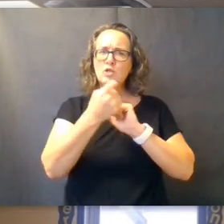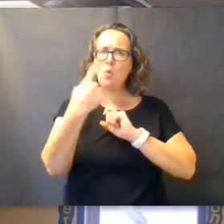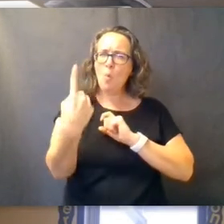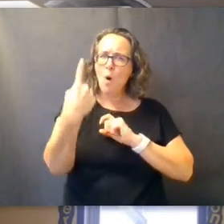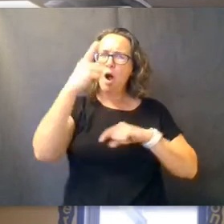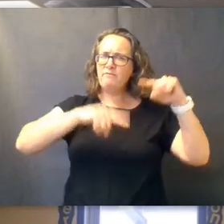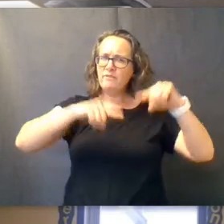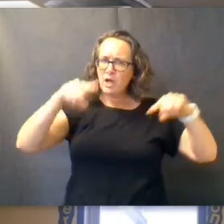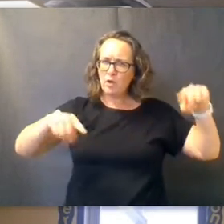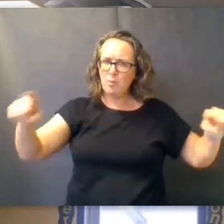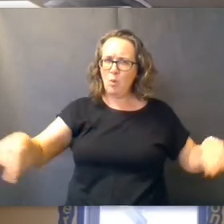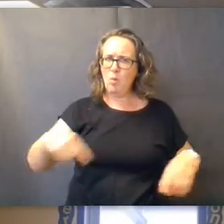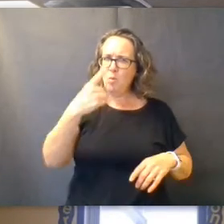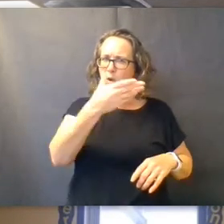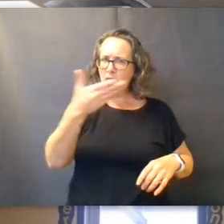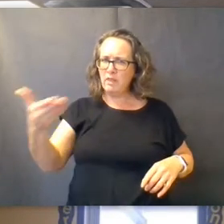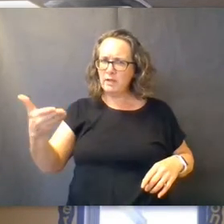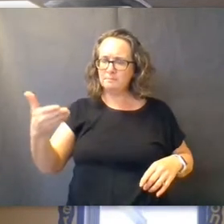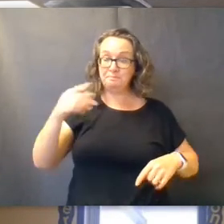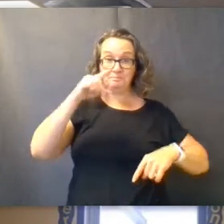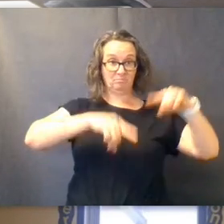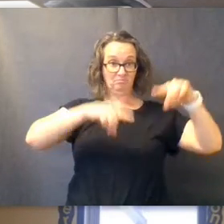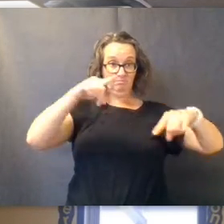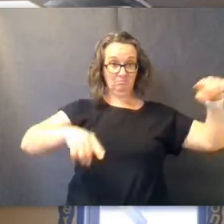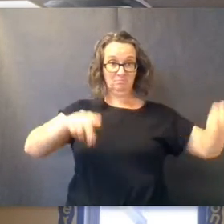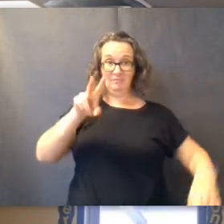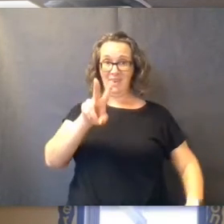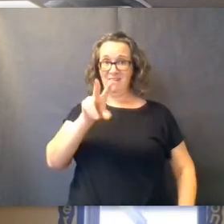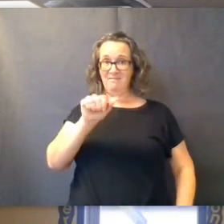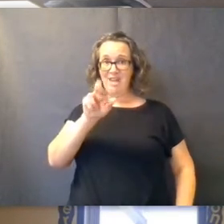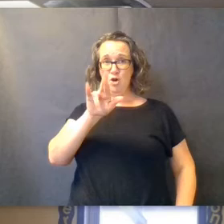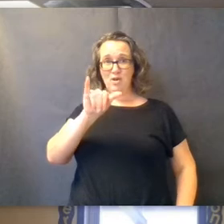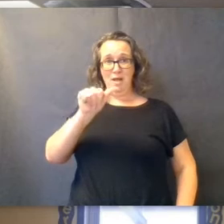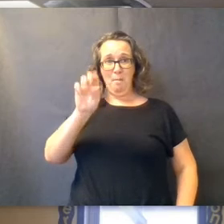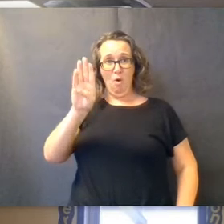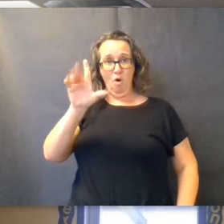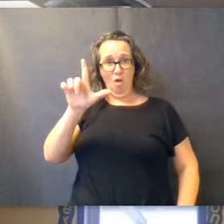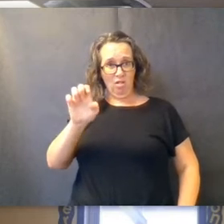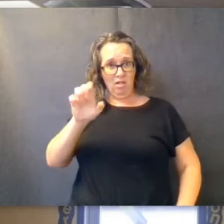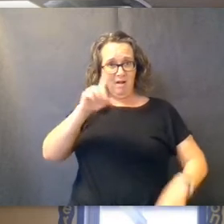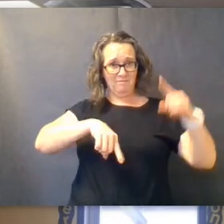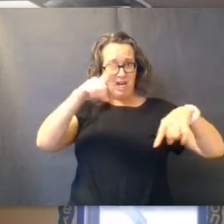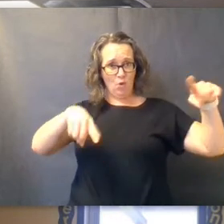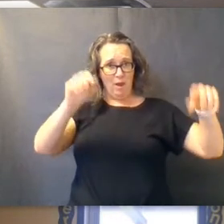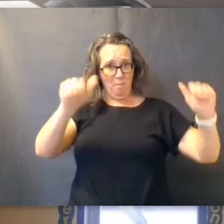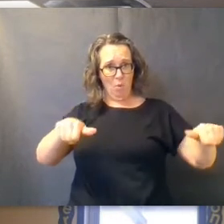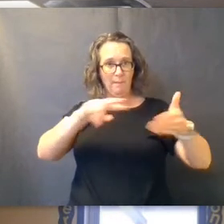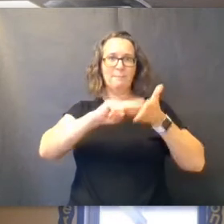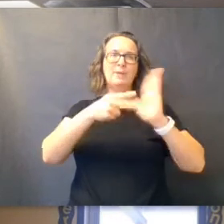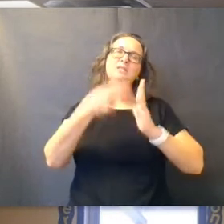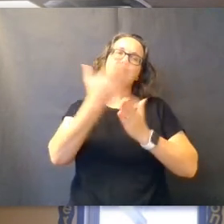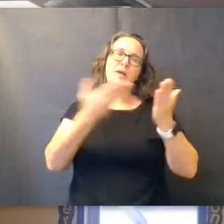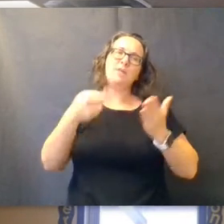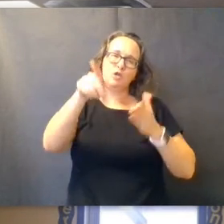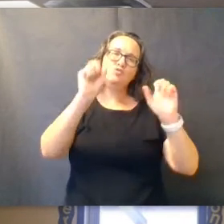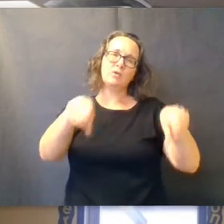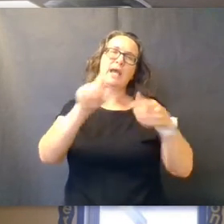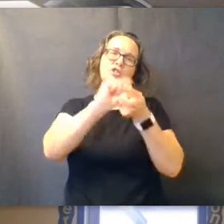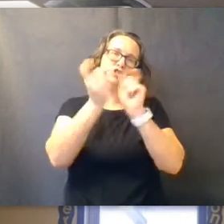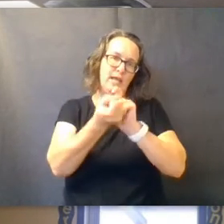in an experiment, a variable is something that you can change to get a different outcome.